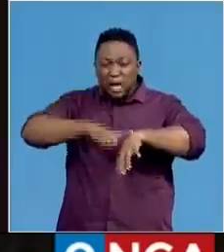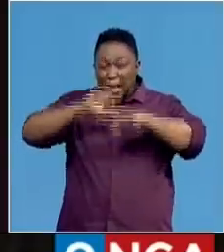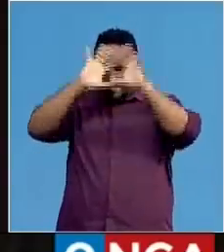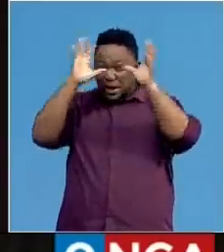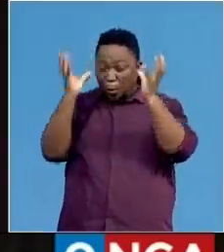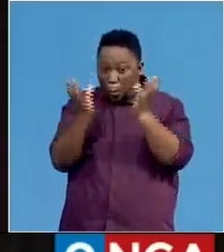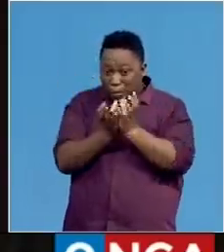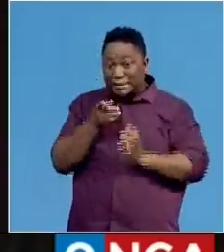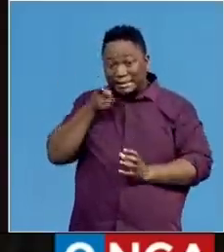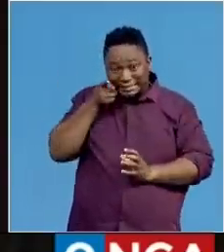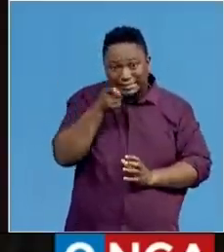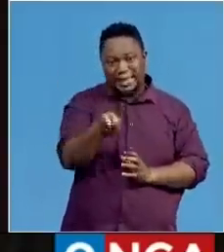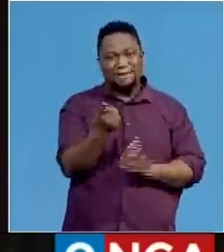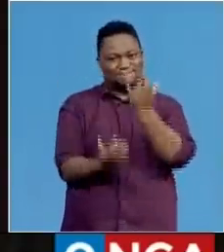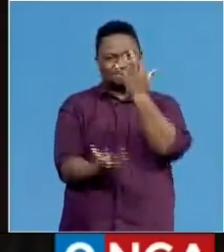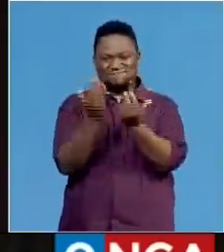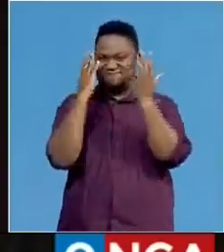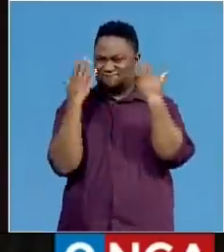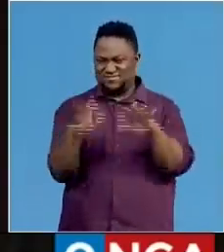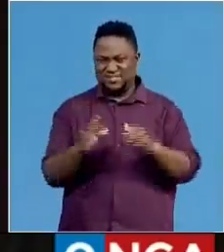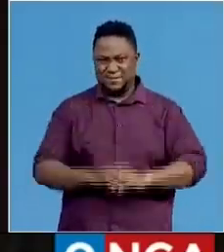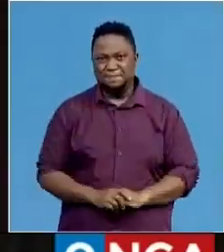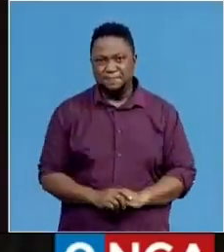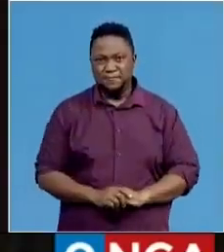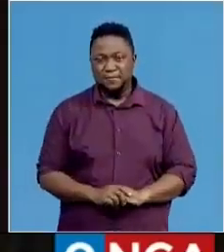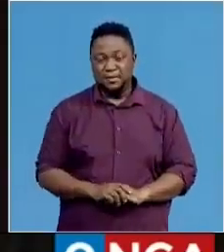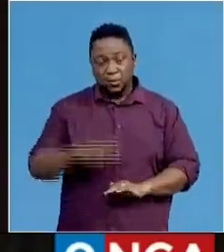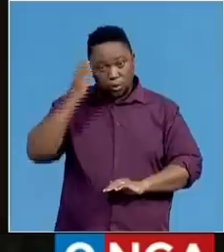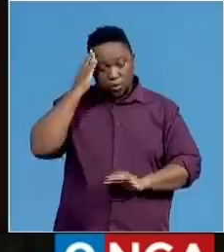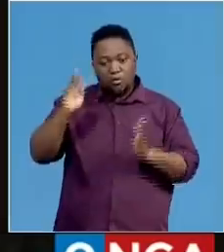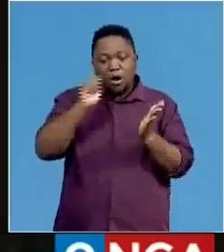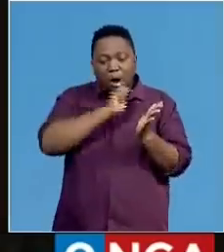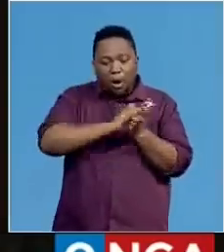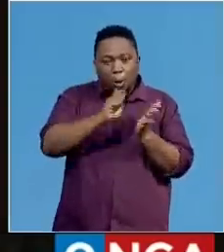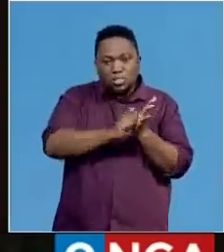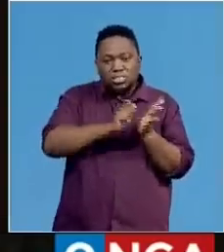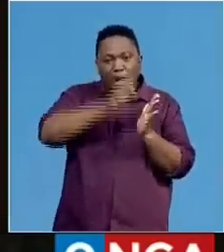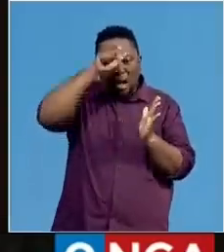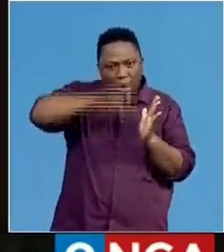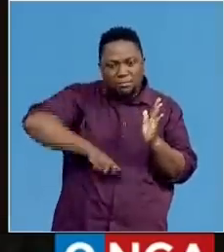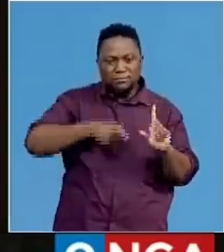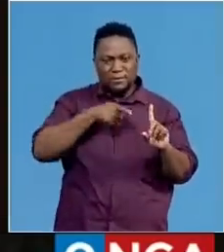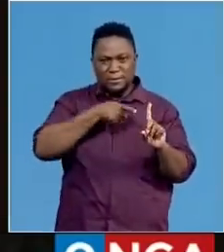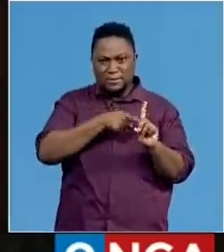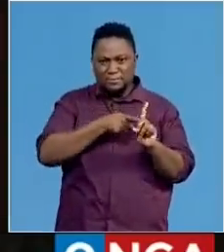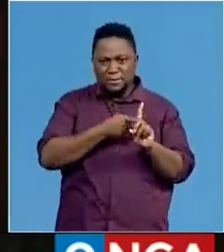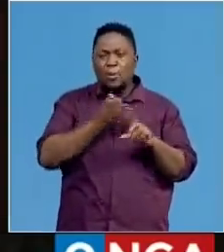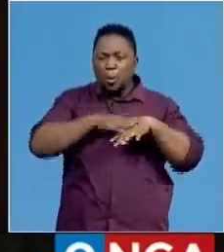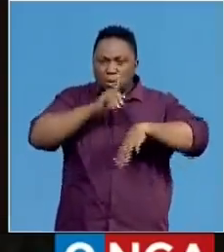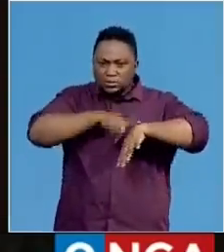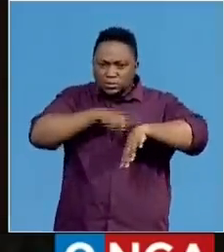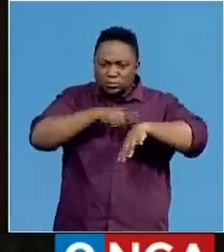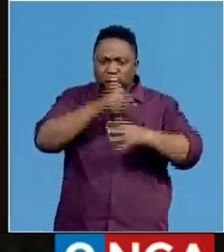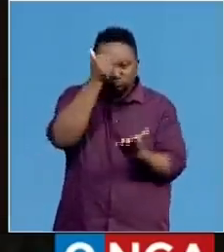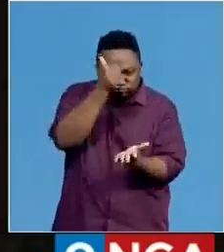in this library. We also know that the author, Rudyard Kipling, he spent some time here on this campus,